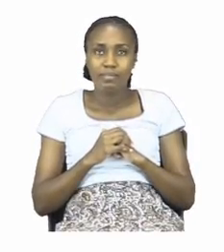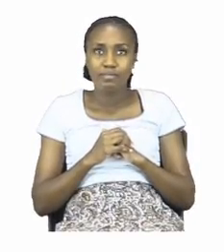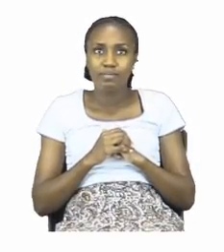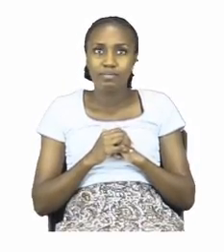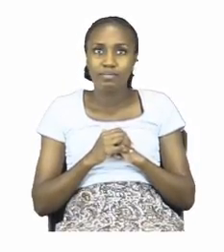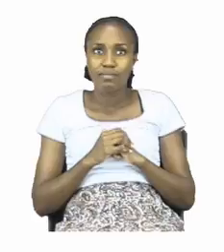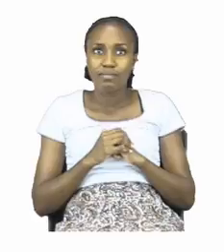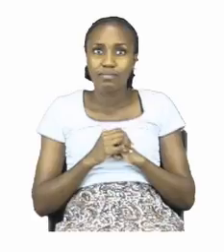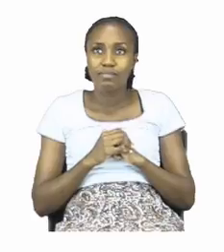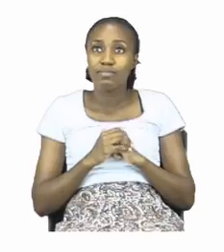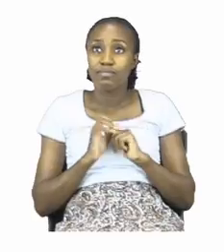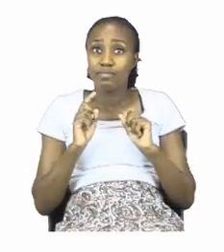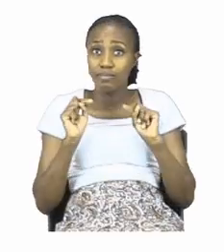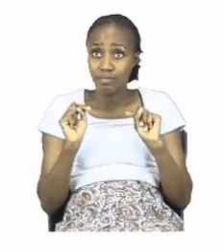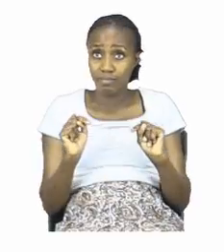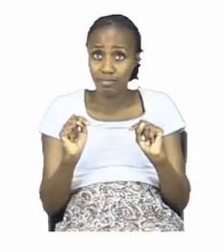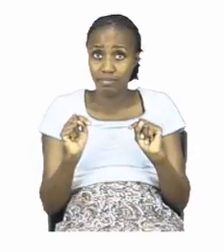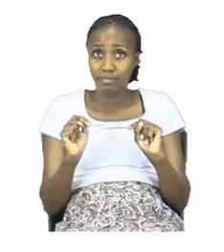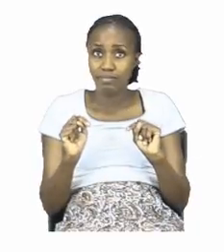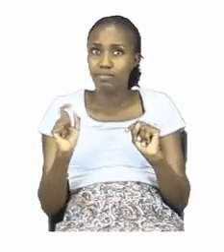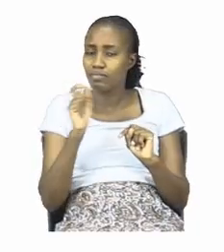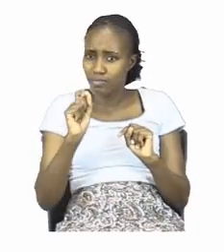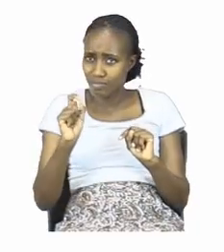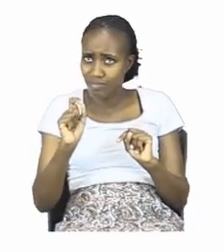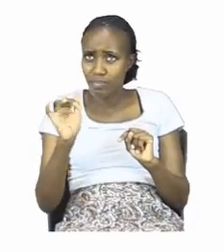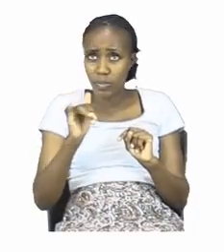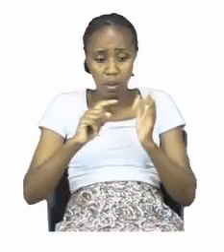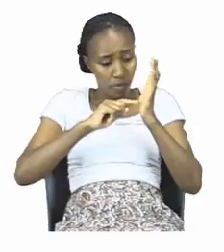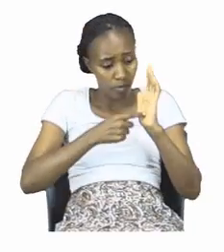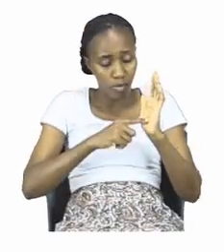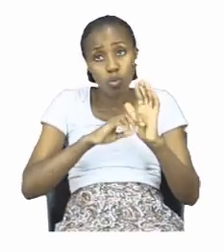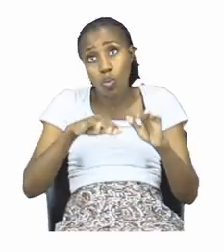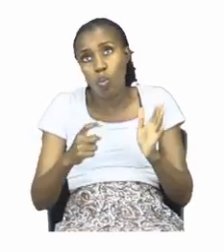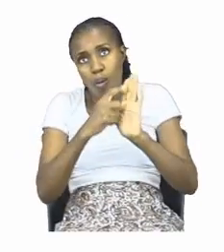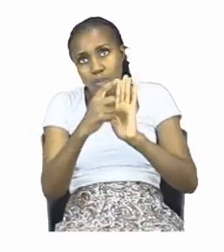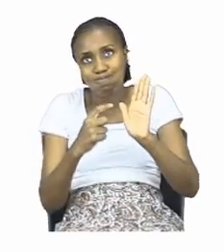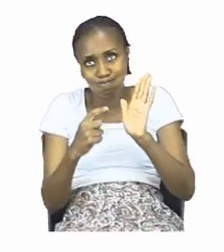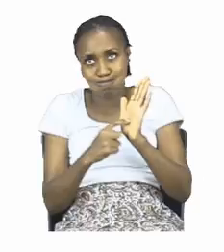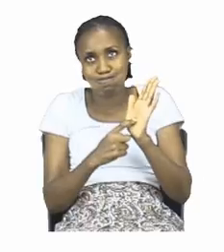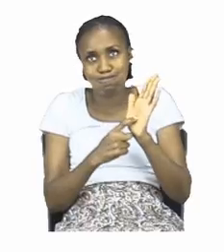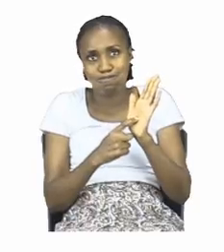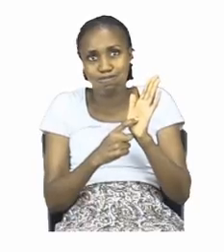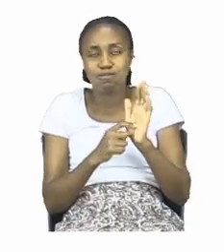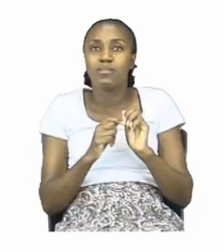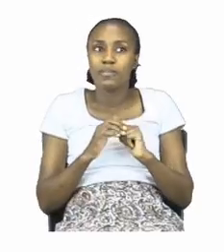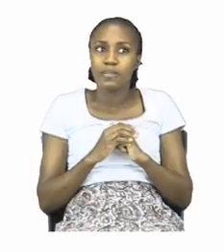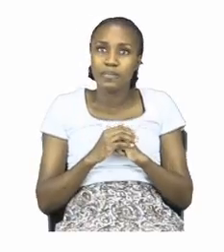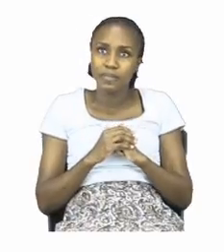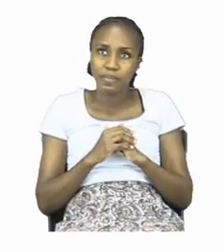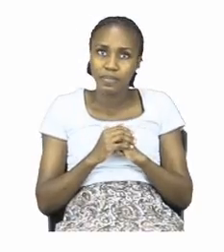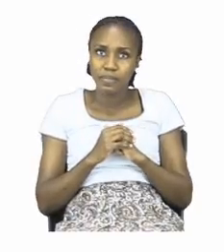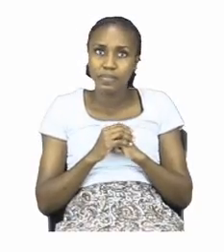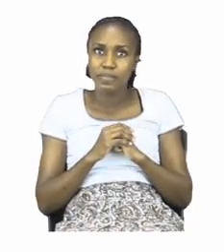Today, we're going to write the correct punctuation, which means either a full stop or a question mark at